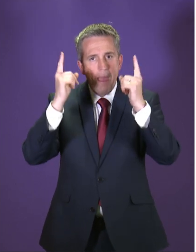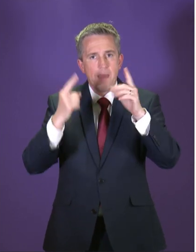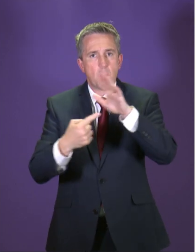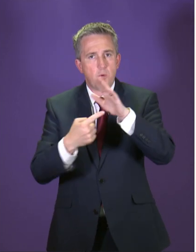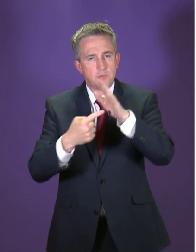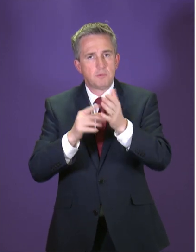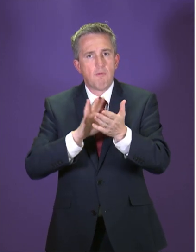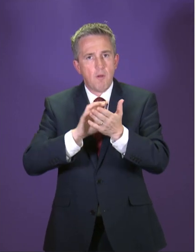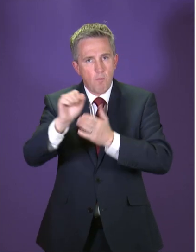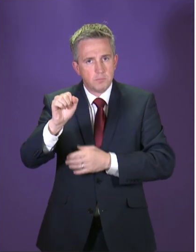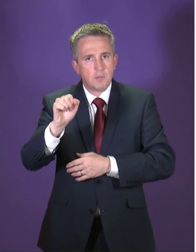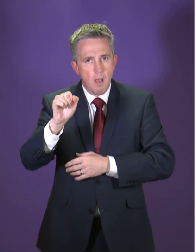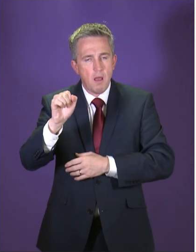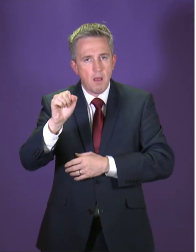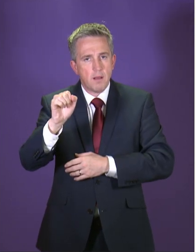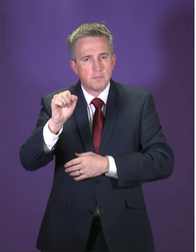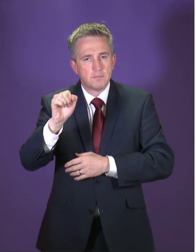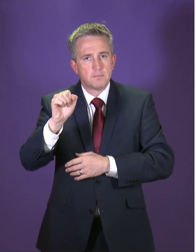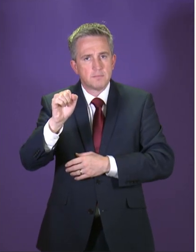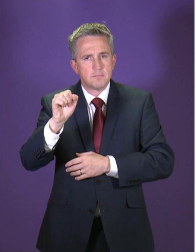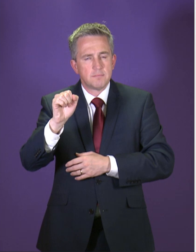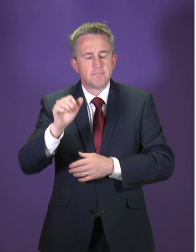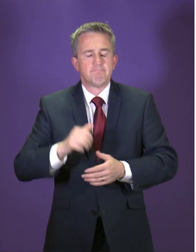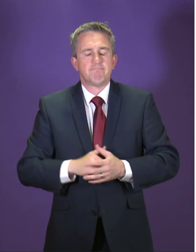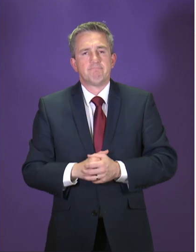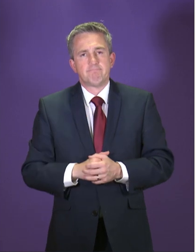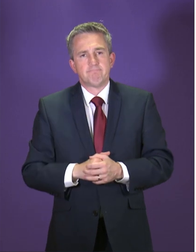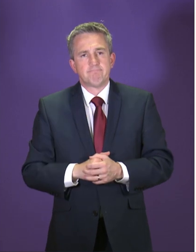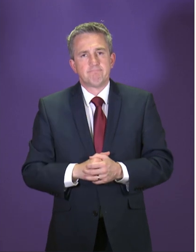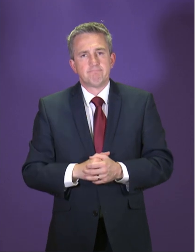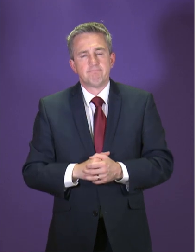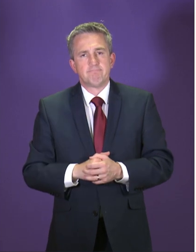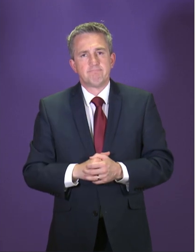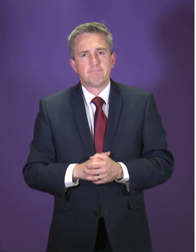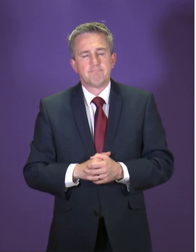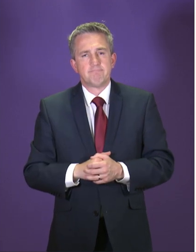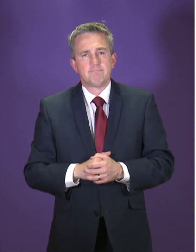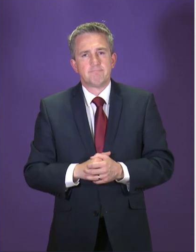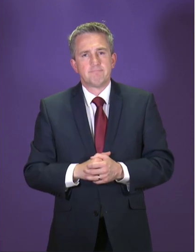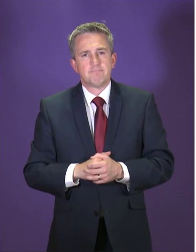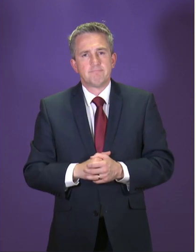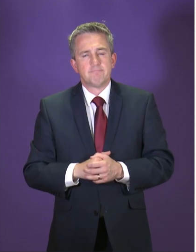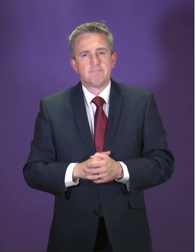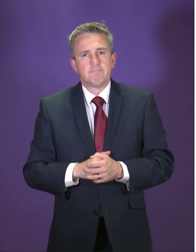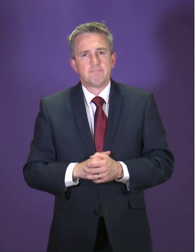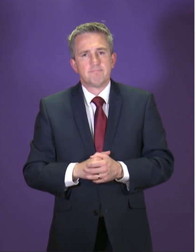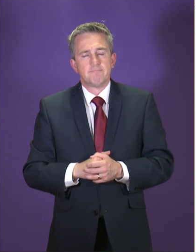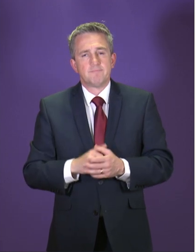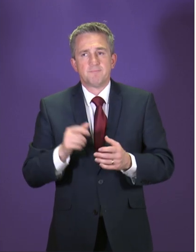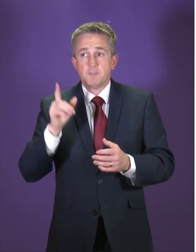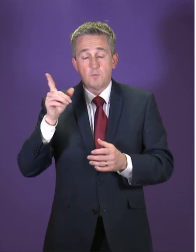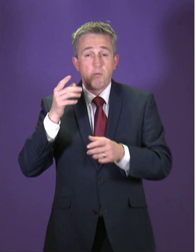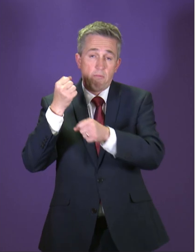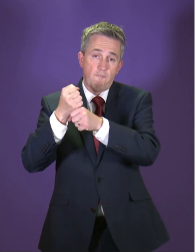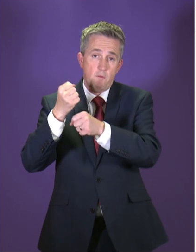So the first challenge that we have in terms of establish cultural policies